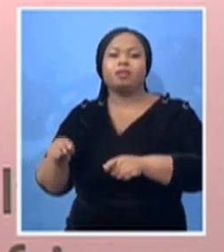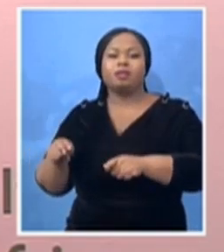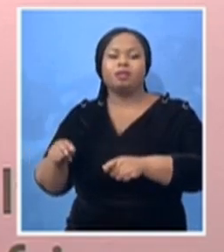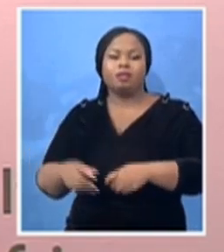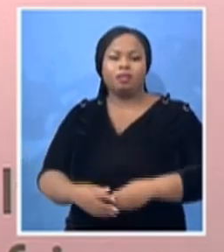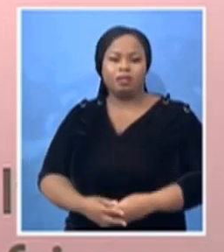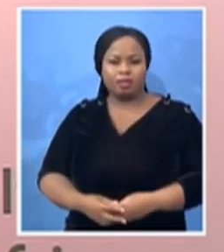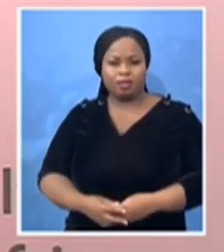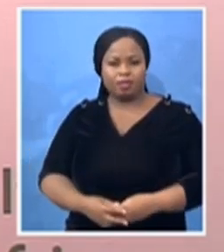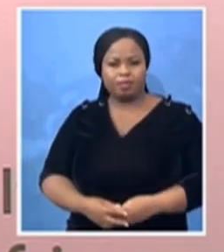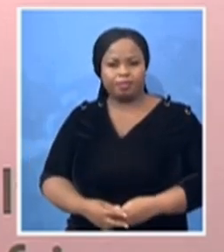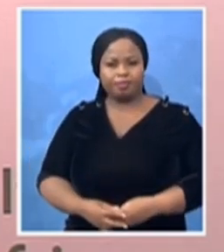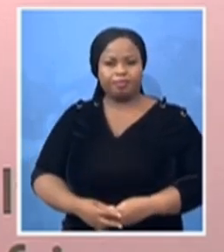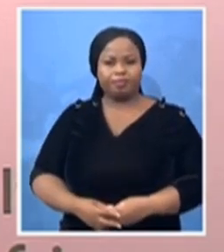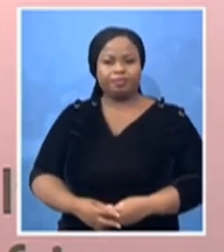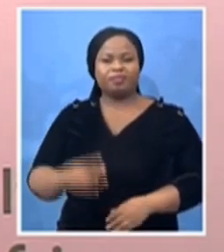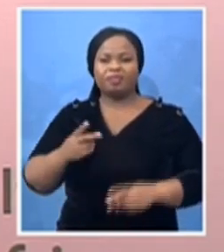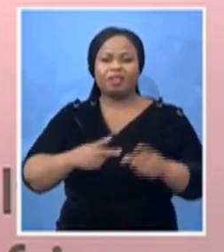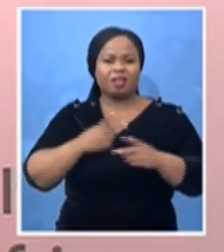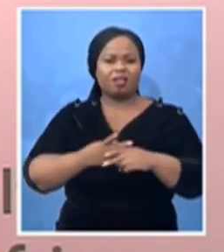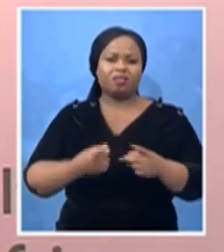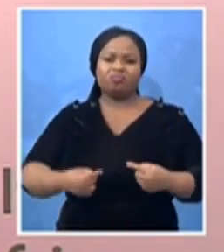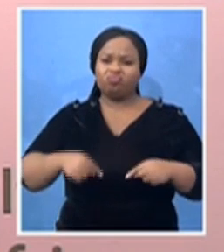very, very